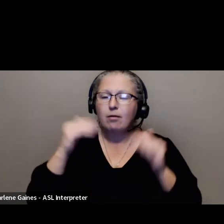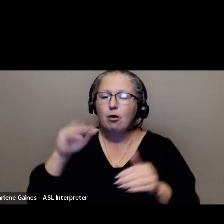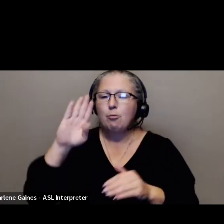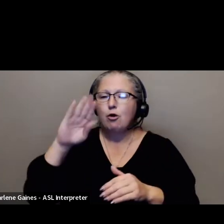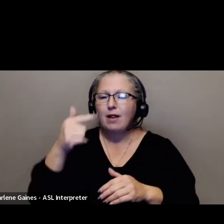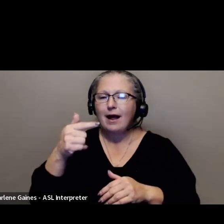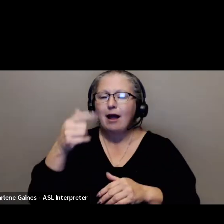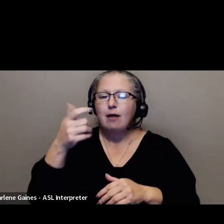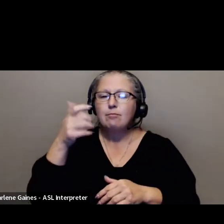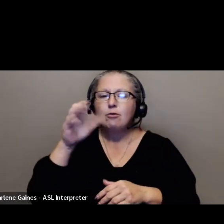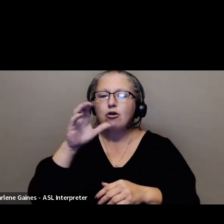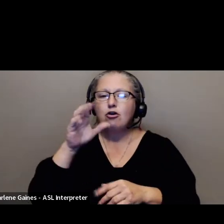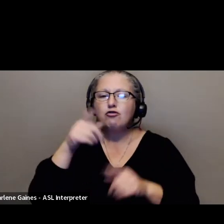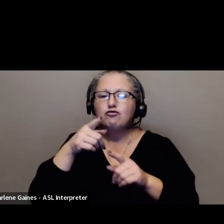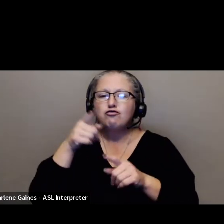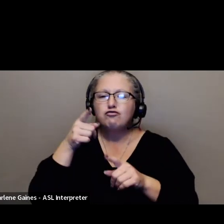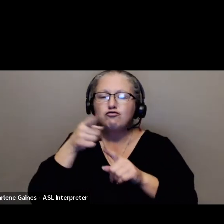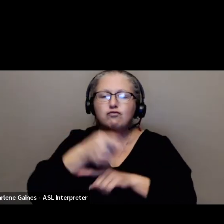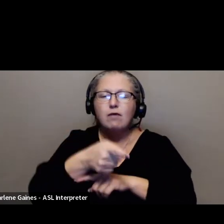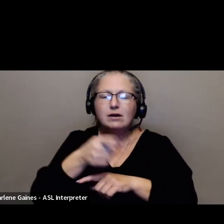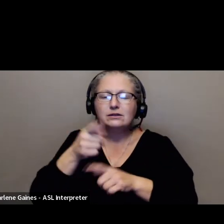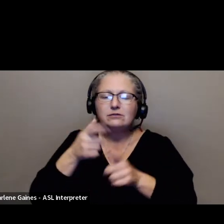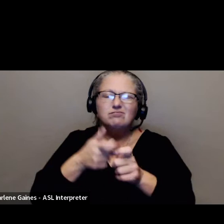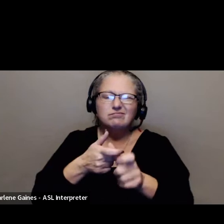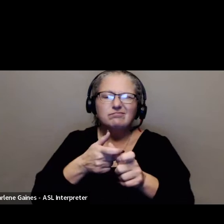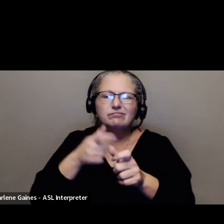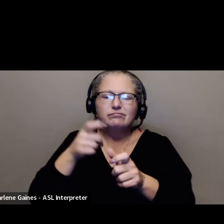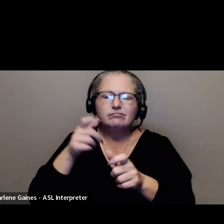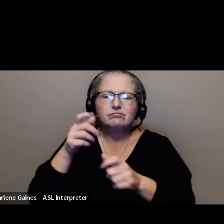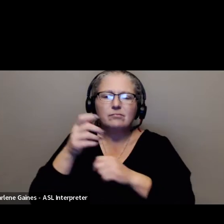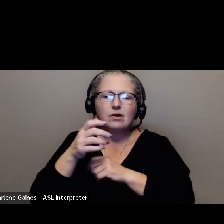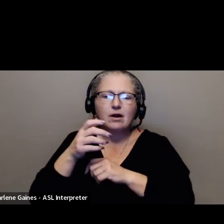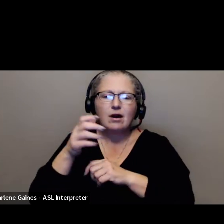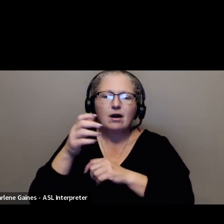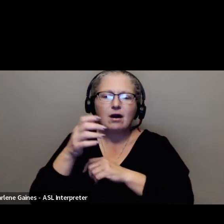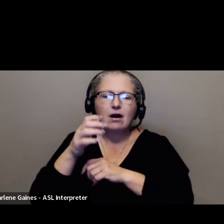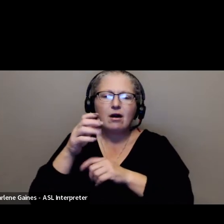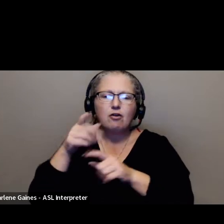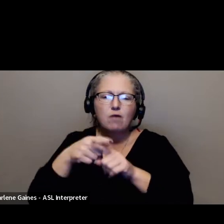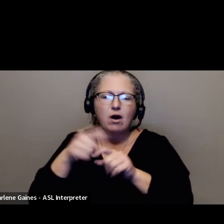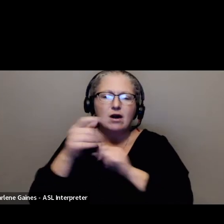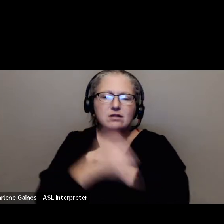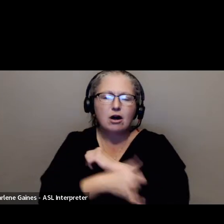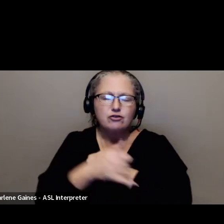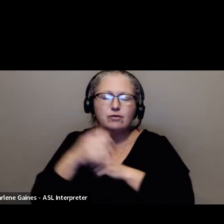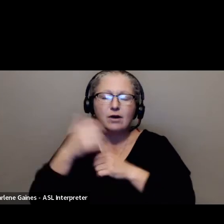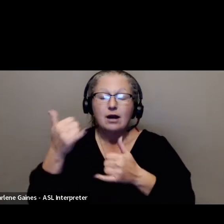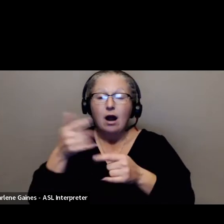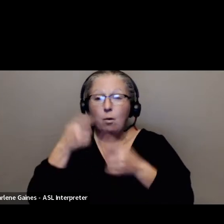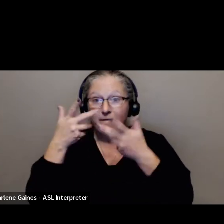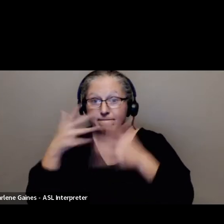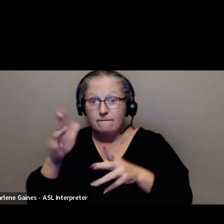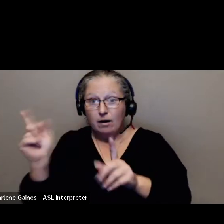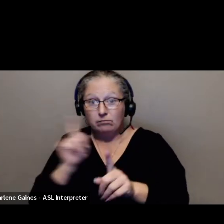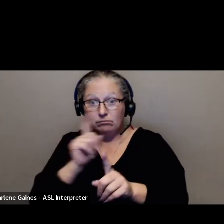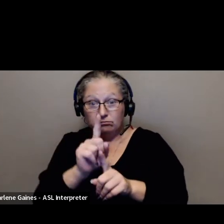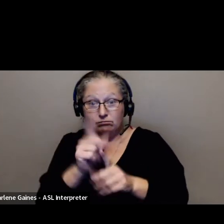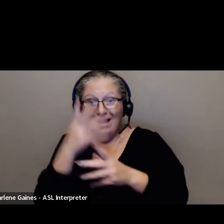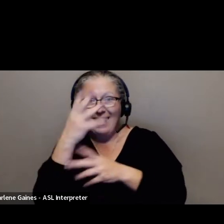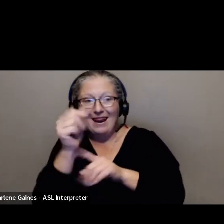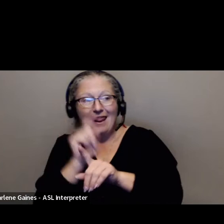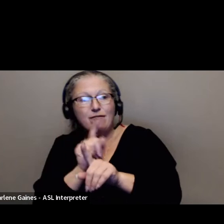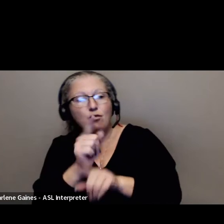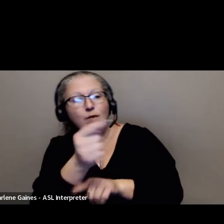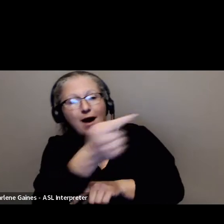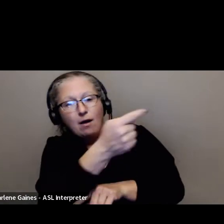And then when we're done, what I'd like all the students and the coaches to do is exit this way, or if you're here, exit that way. We're gonna meet in the